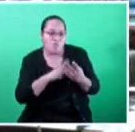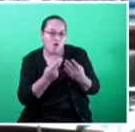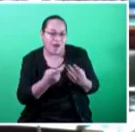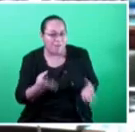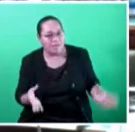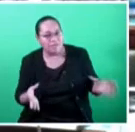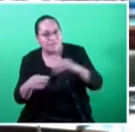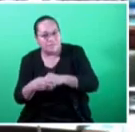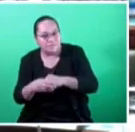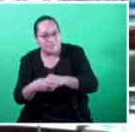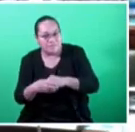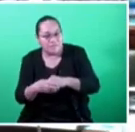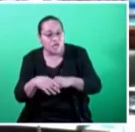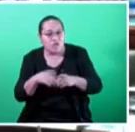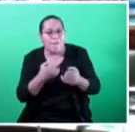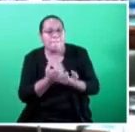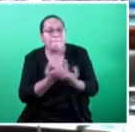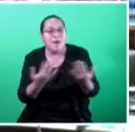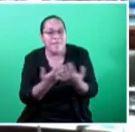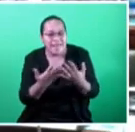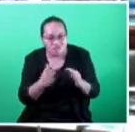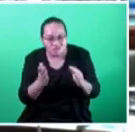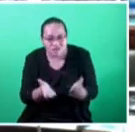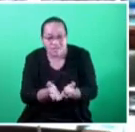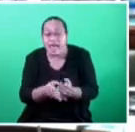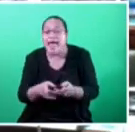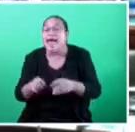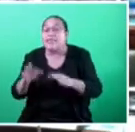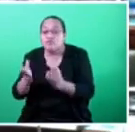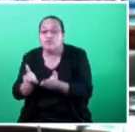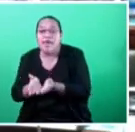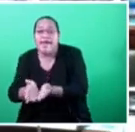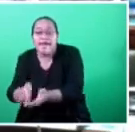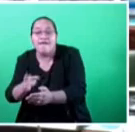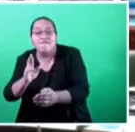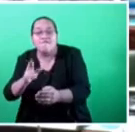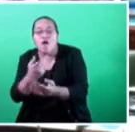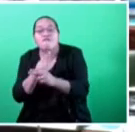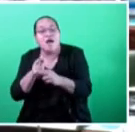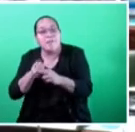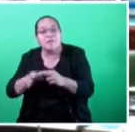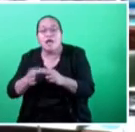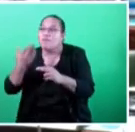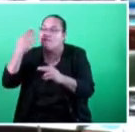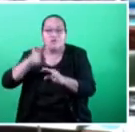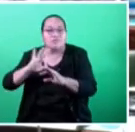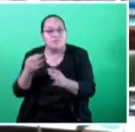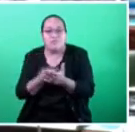the dedicated public drains. Then you've got drainage for farmlands program, Mr. Speaker say, we did not have this allocation